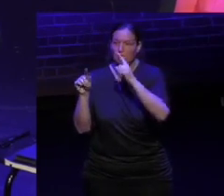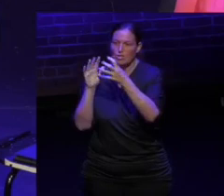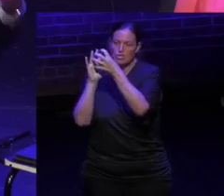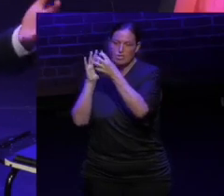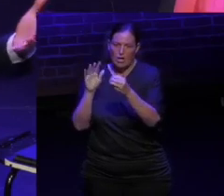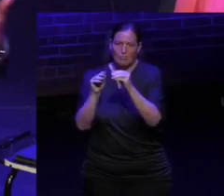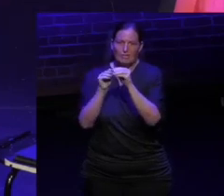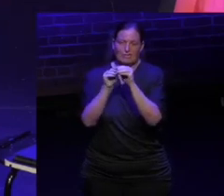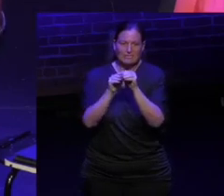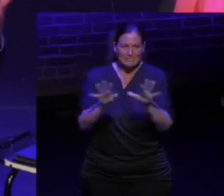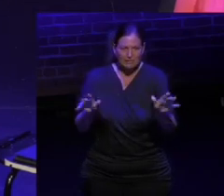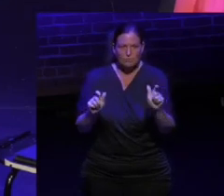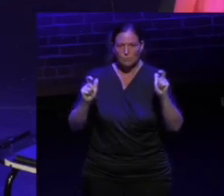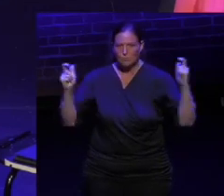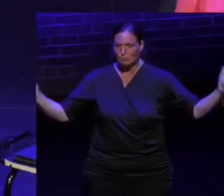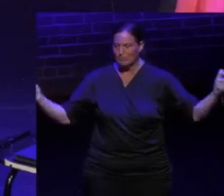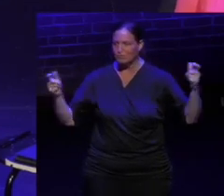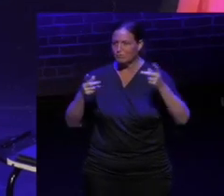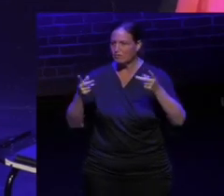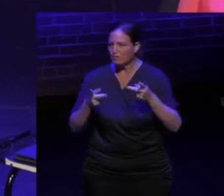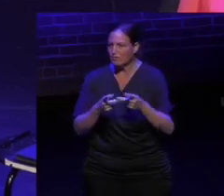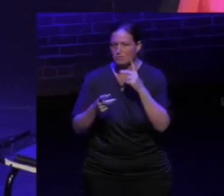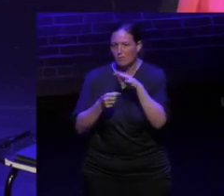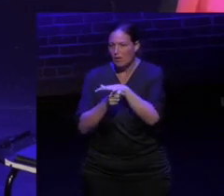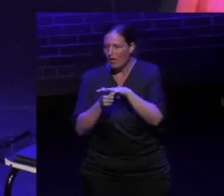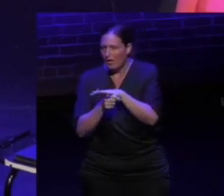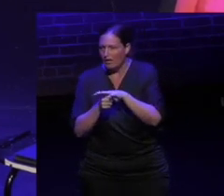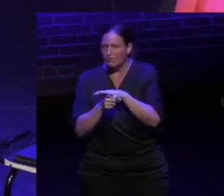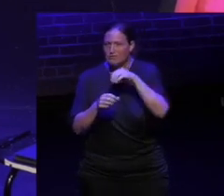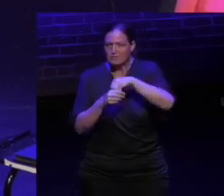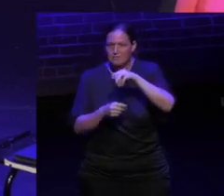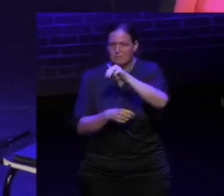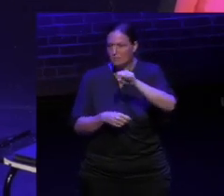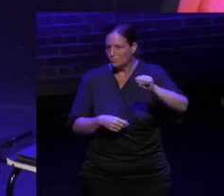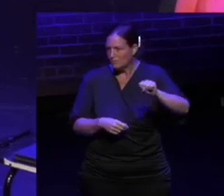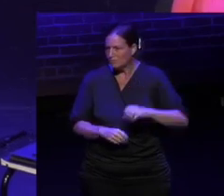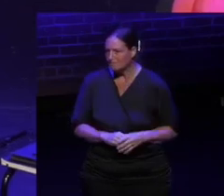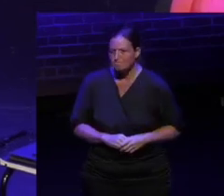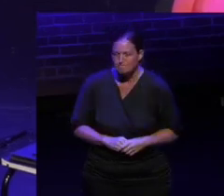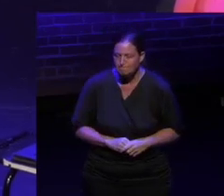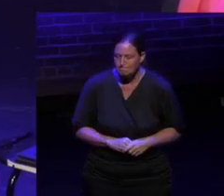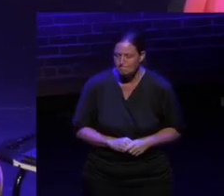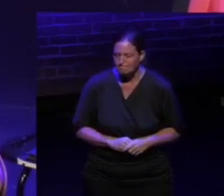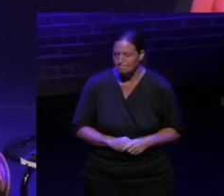it and scale it to more places and to more areas around the Commonwealth.